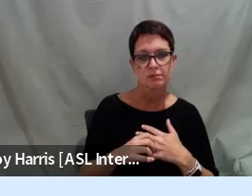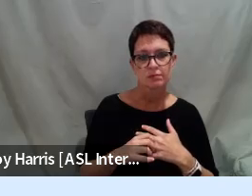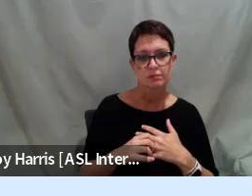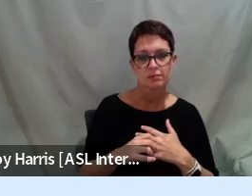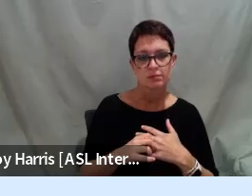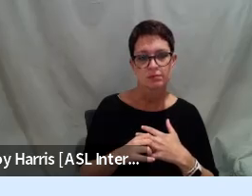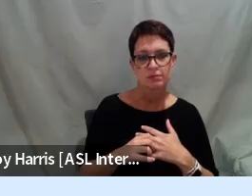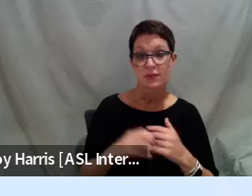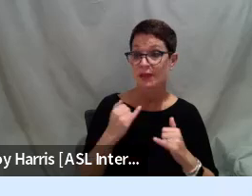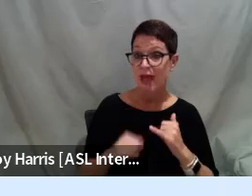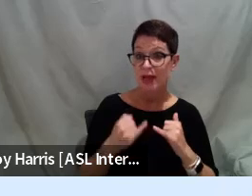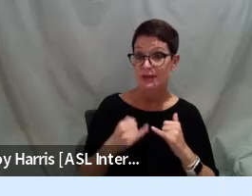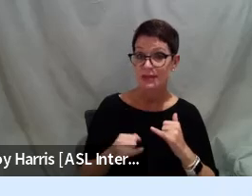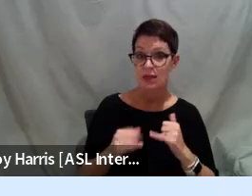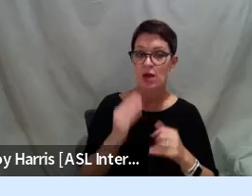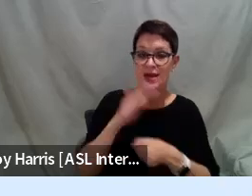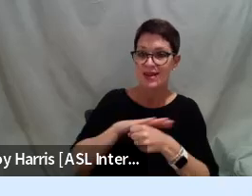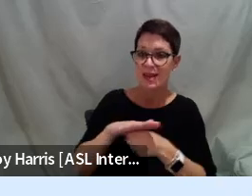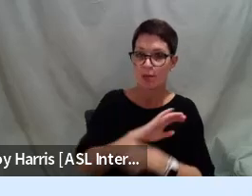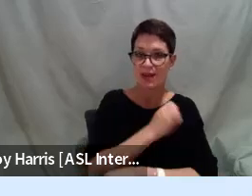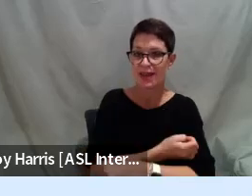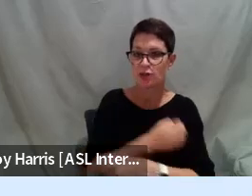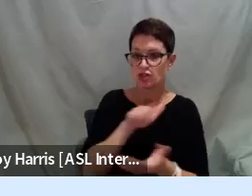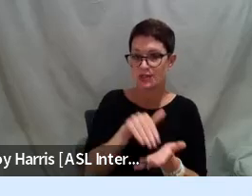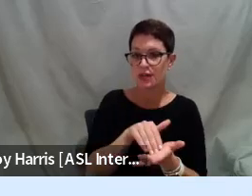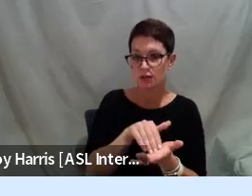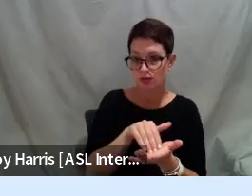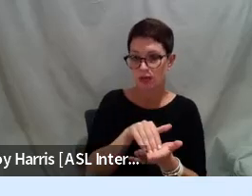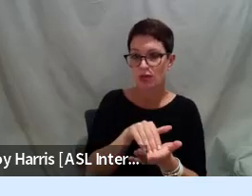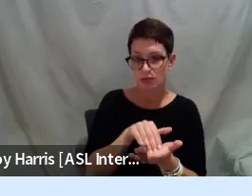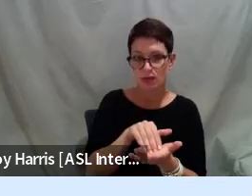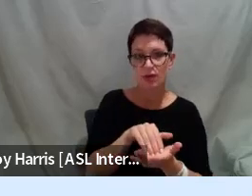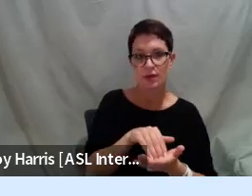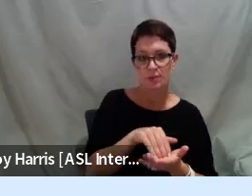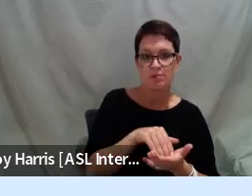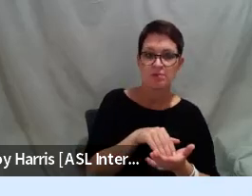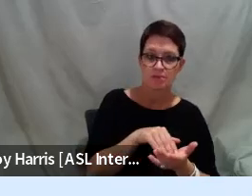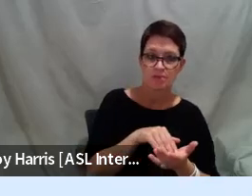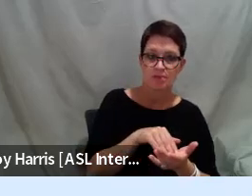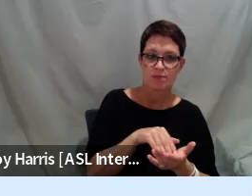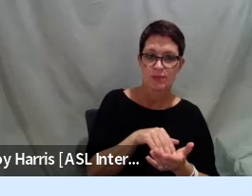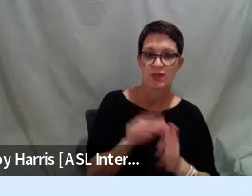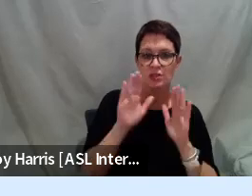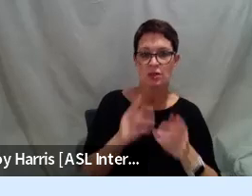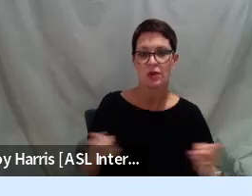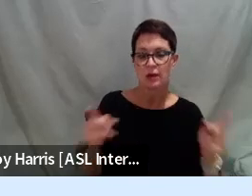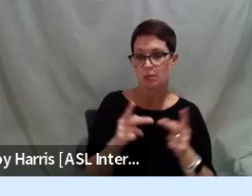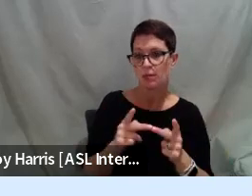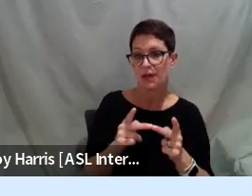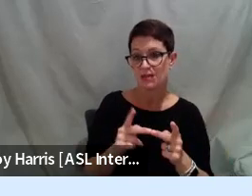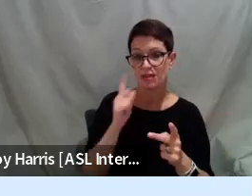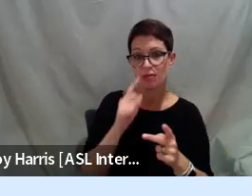And lastly, we have neighborhood energy centers, which are a great resource to help with